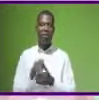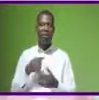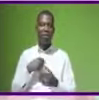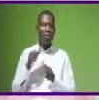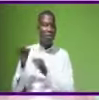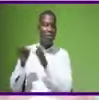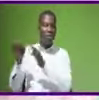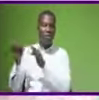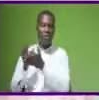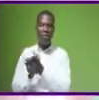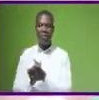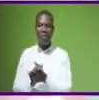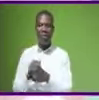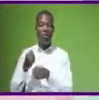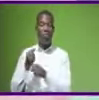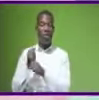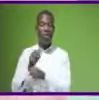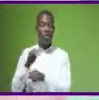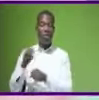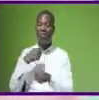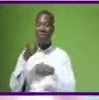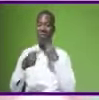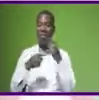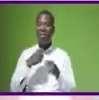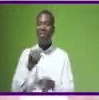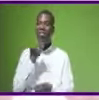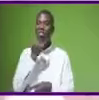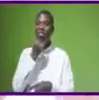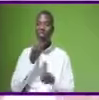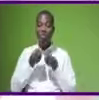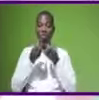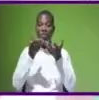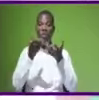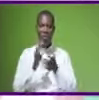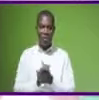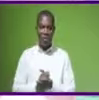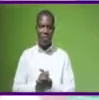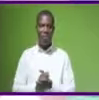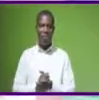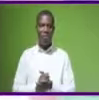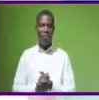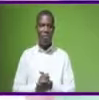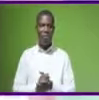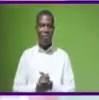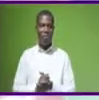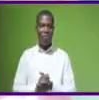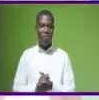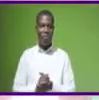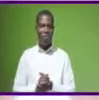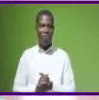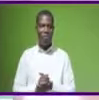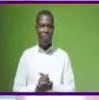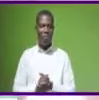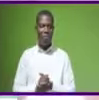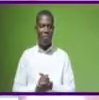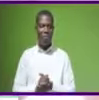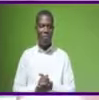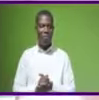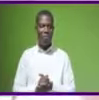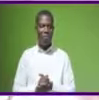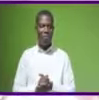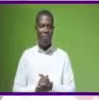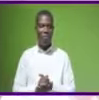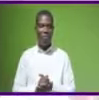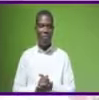misinterpretation aya one the